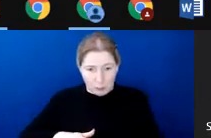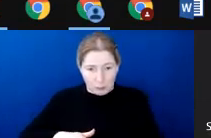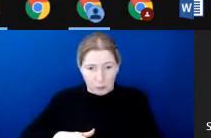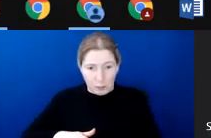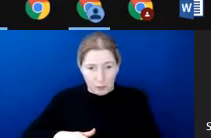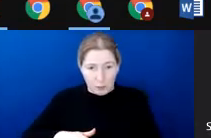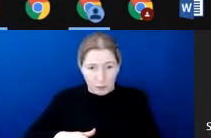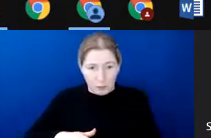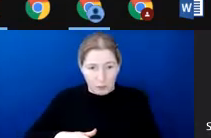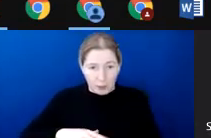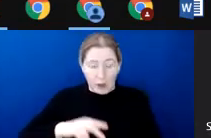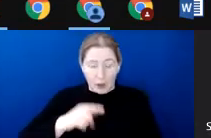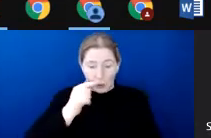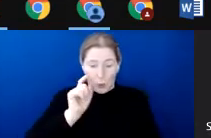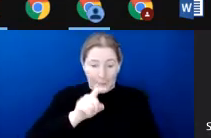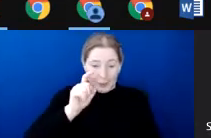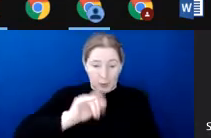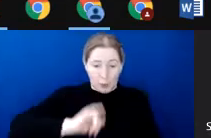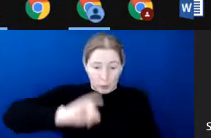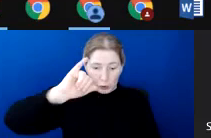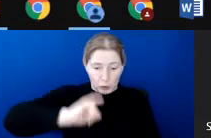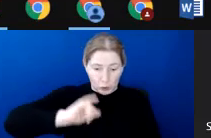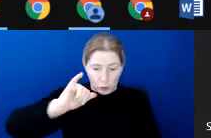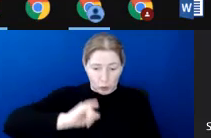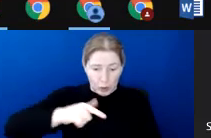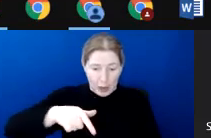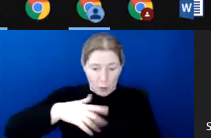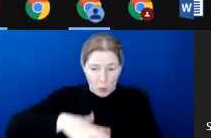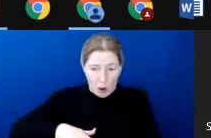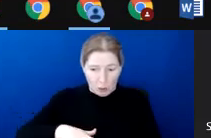the receipt that I would like to use.